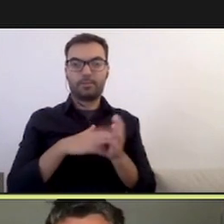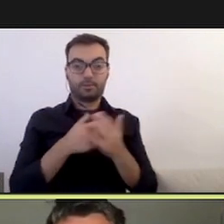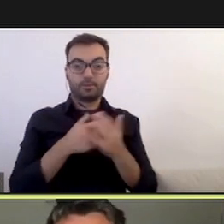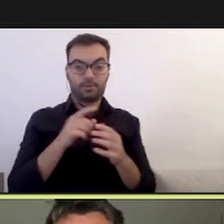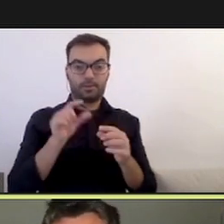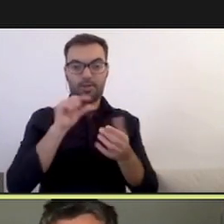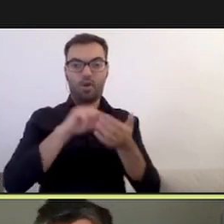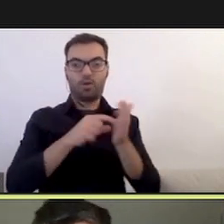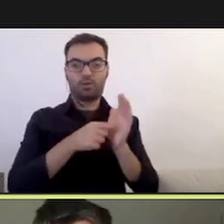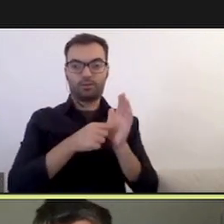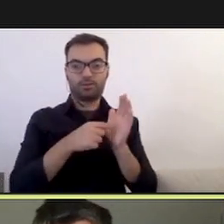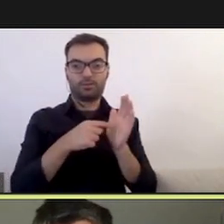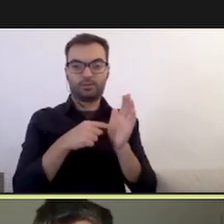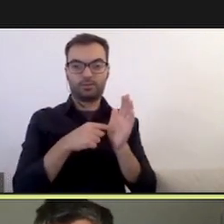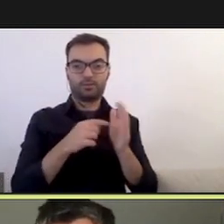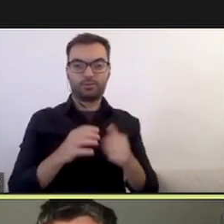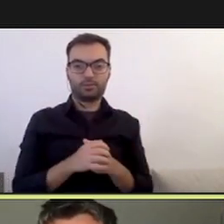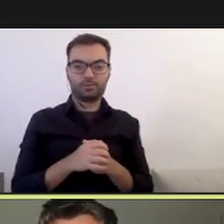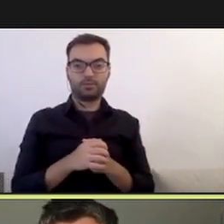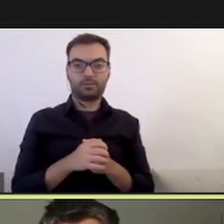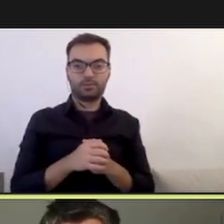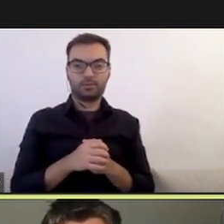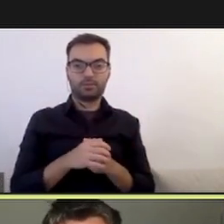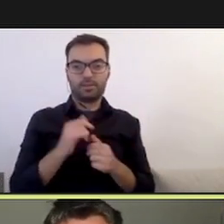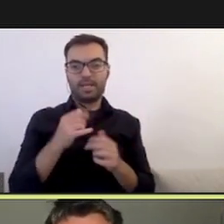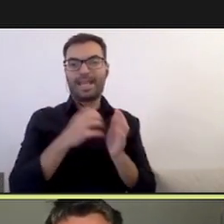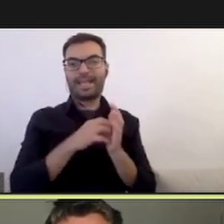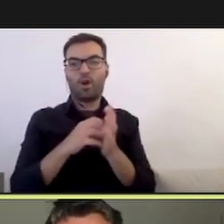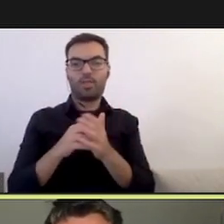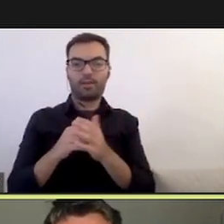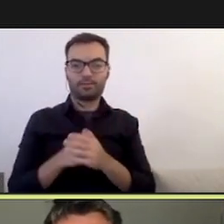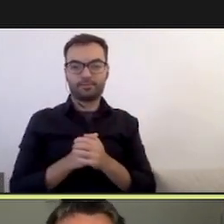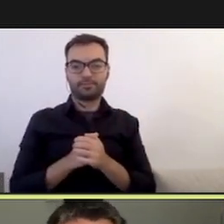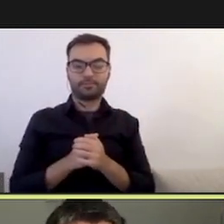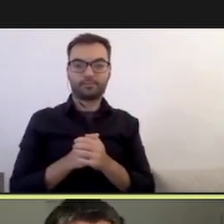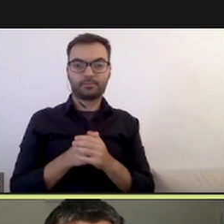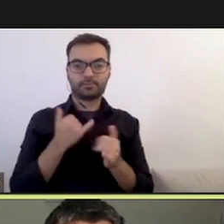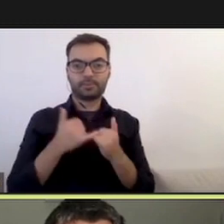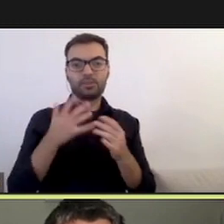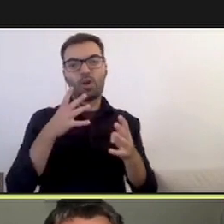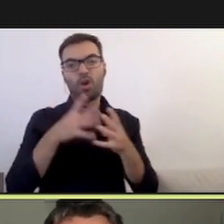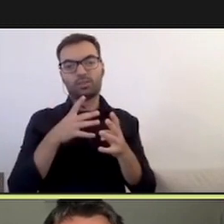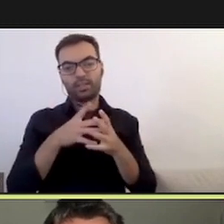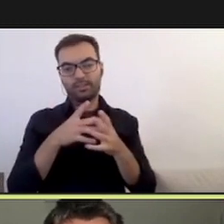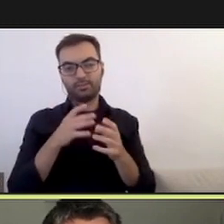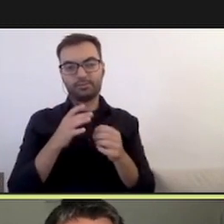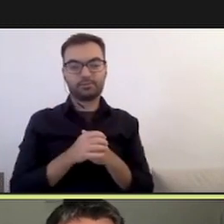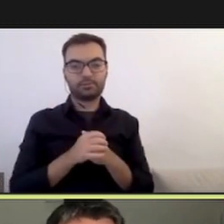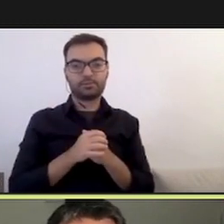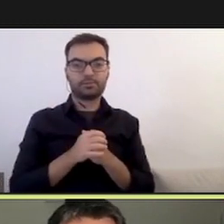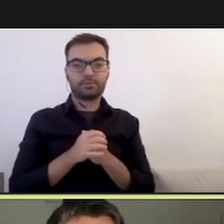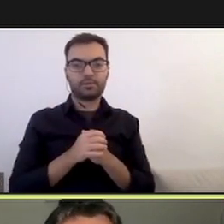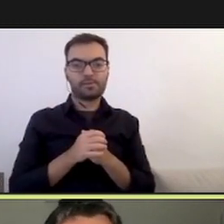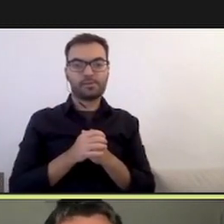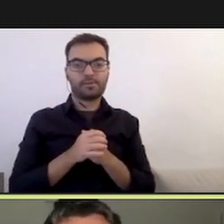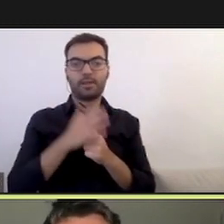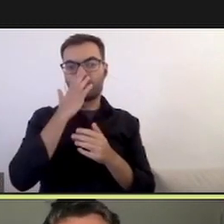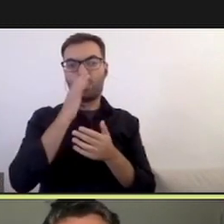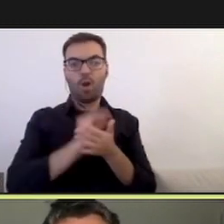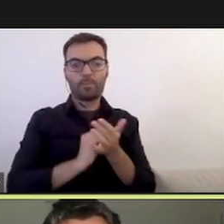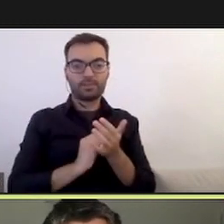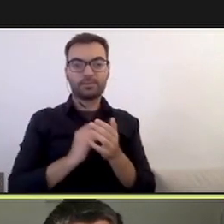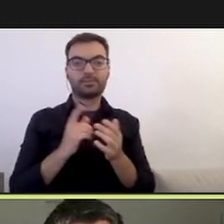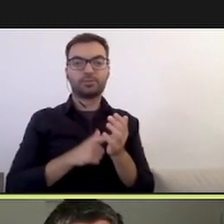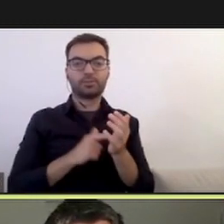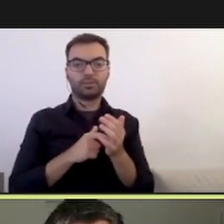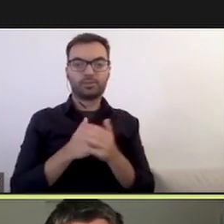this is non-text content. So there is some icons. If I want to verify that, what is the description of that?